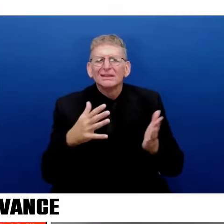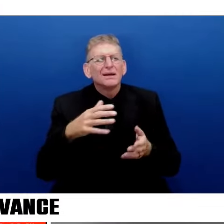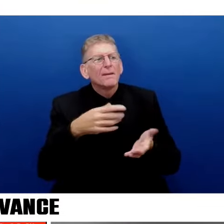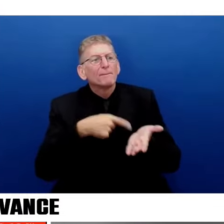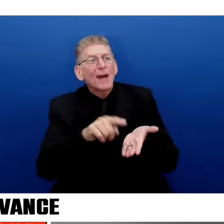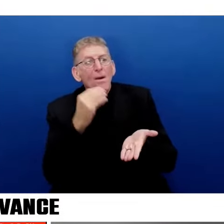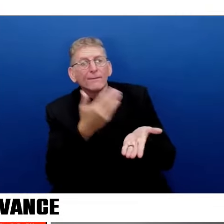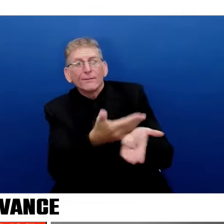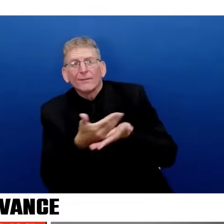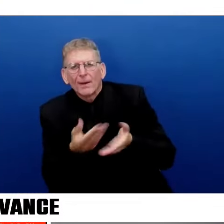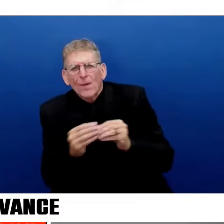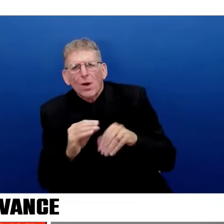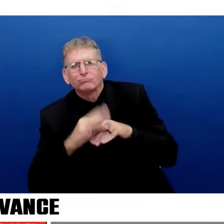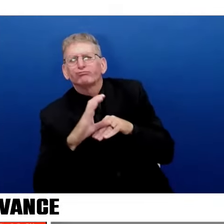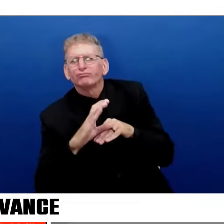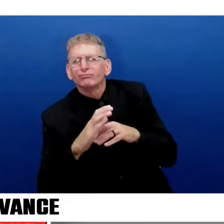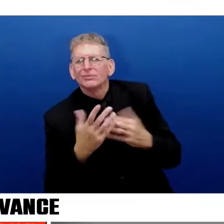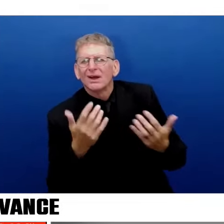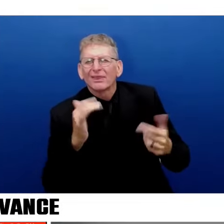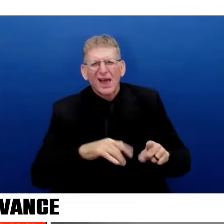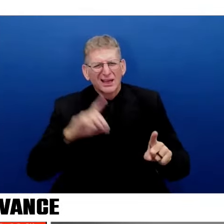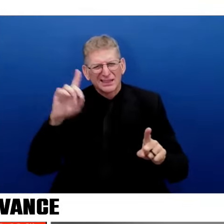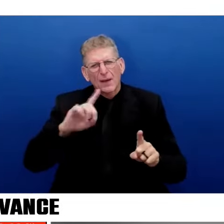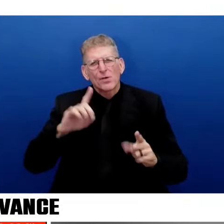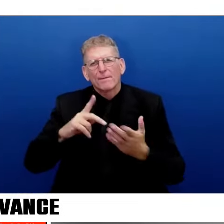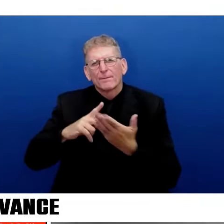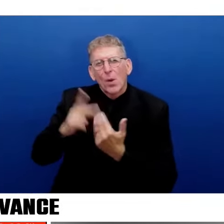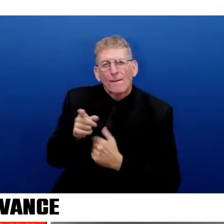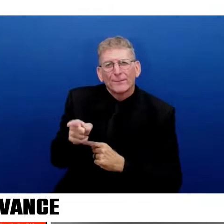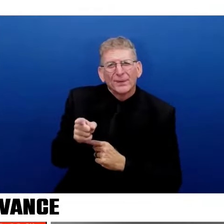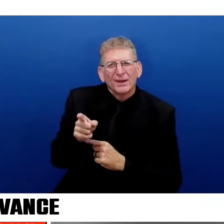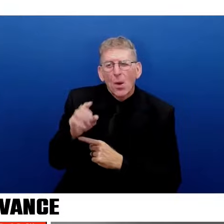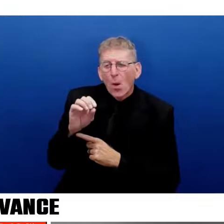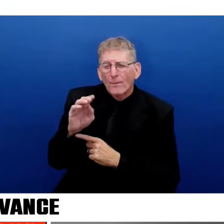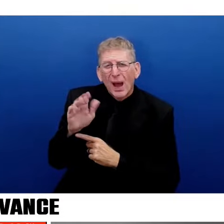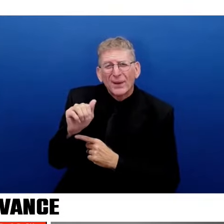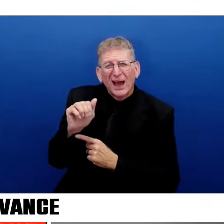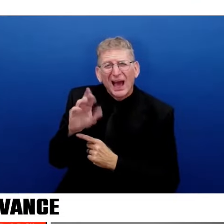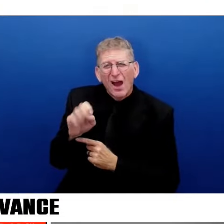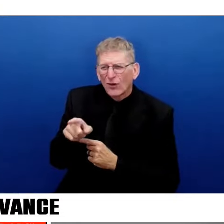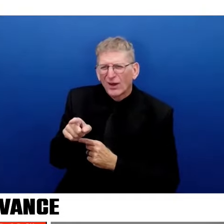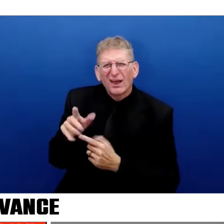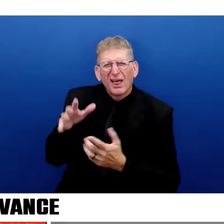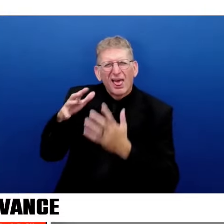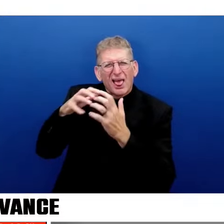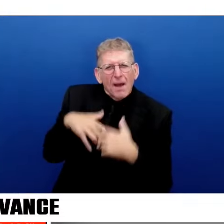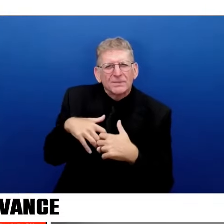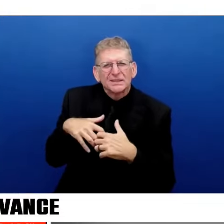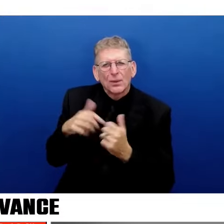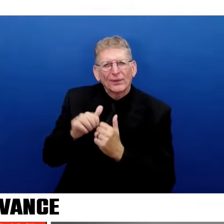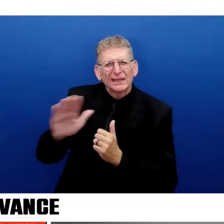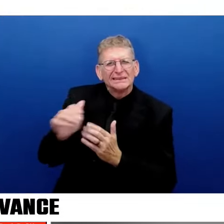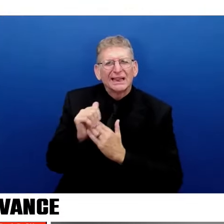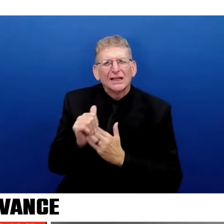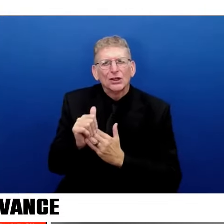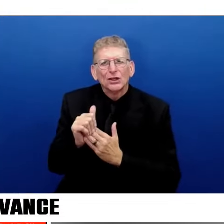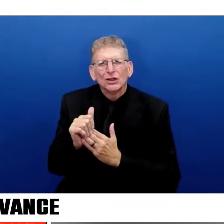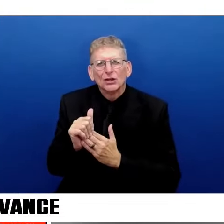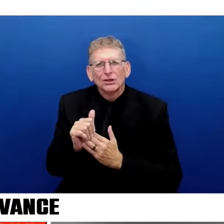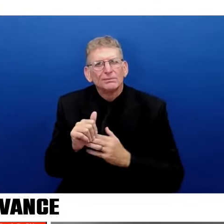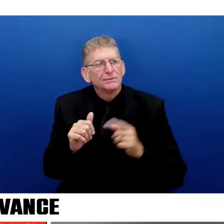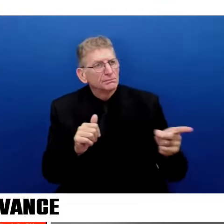collapsing and would have collapsed absent his leadership. He did his job, which is govern in a bipartisan way and get results,